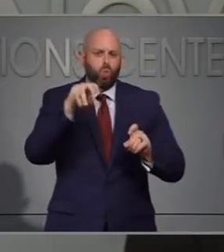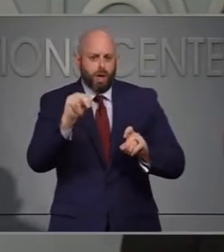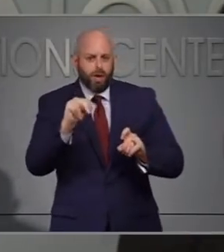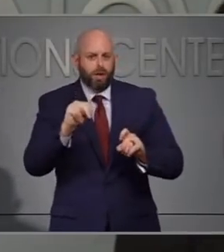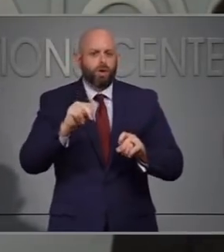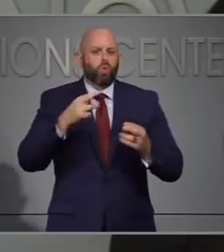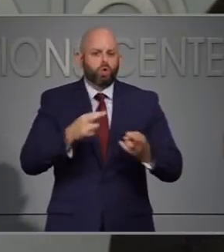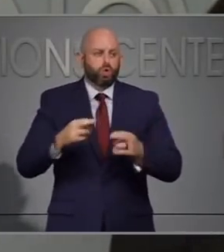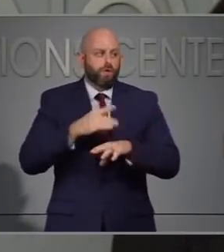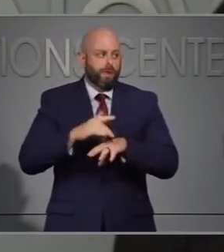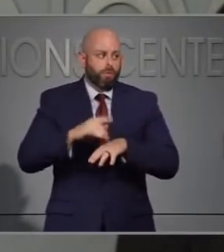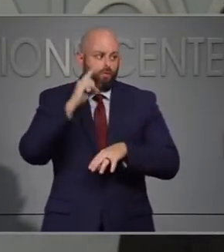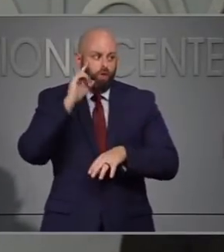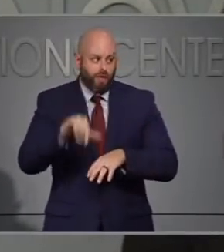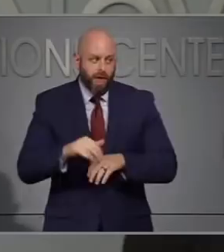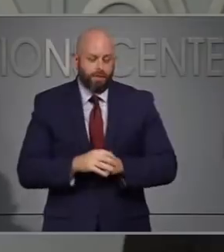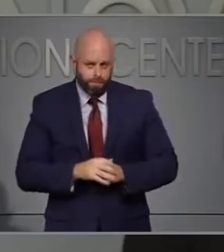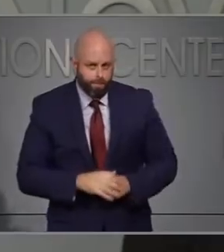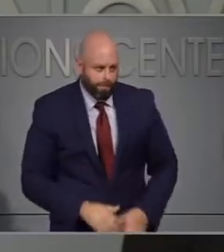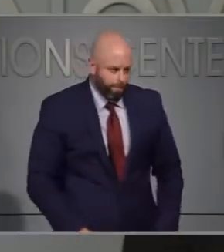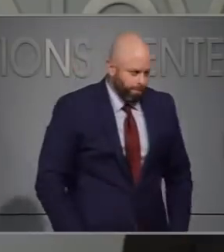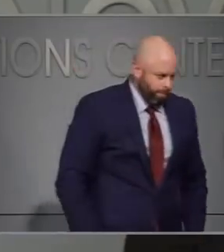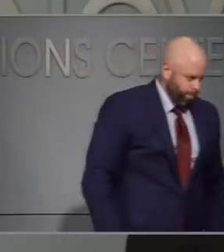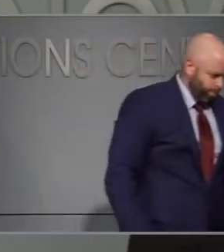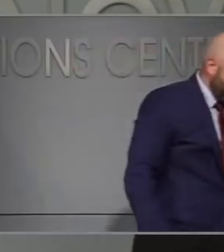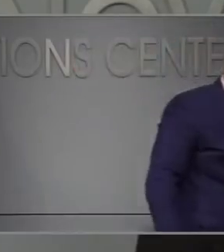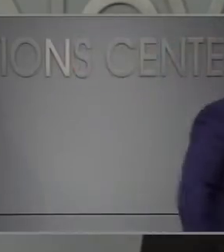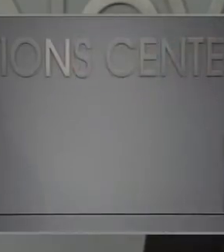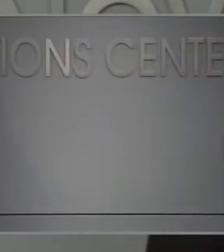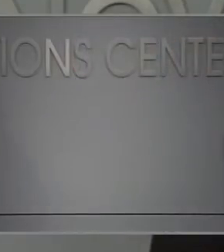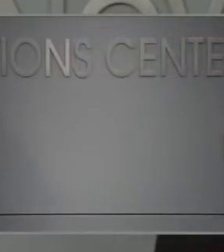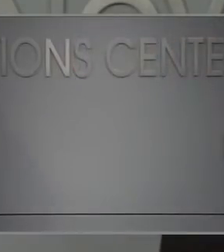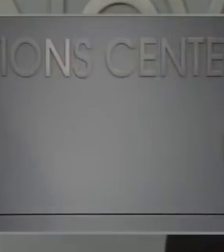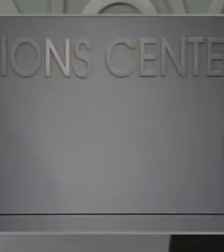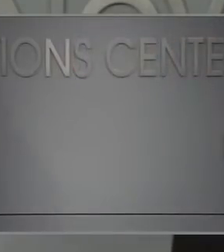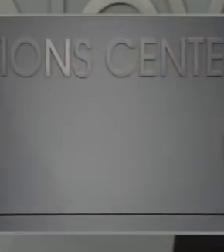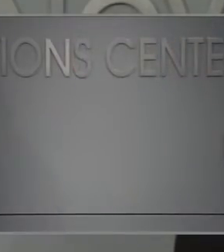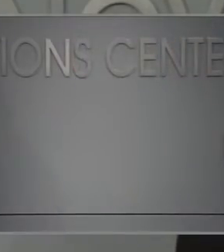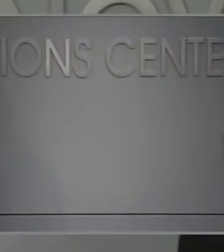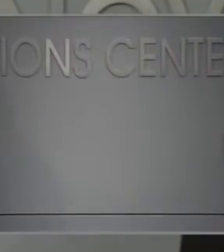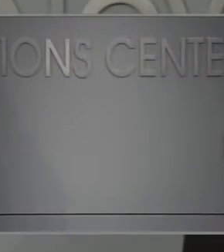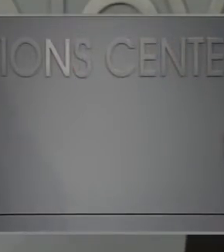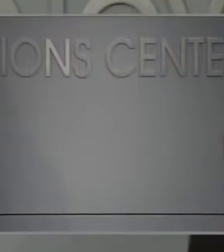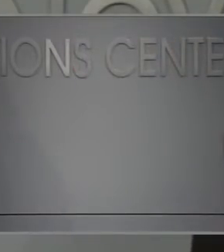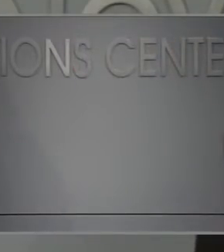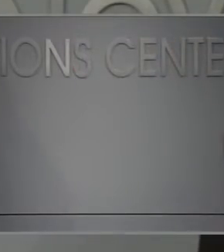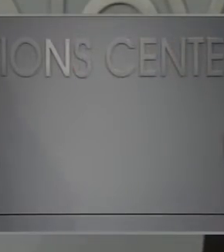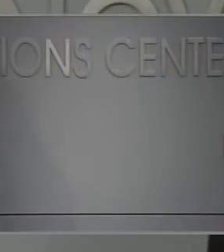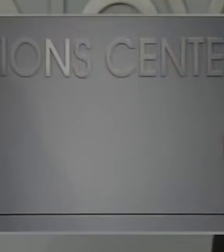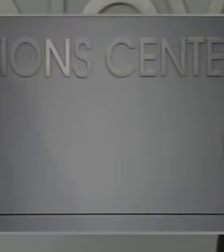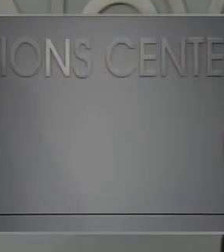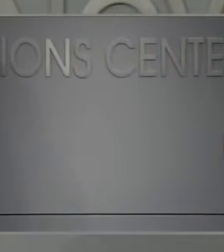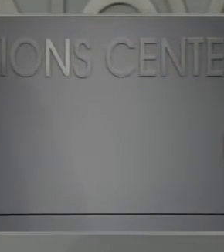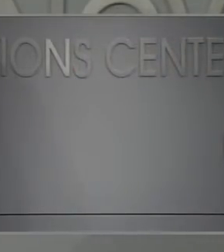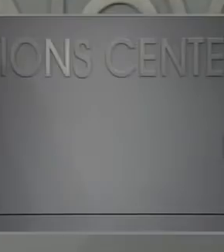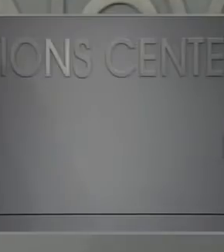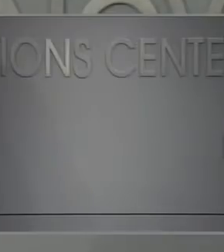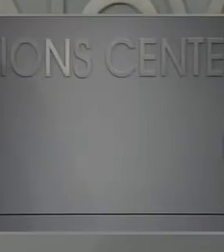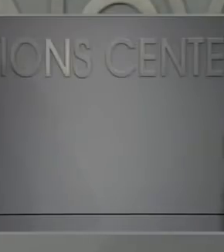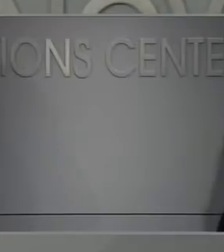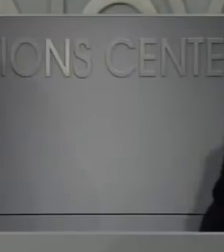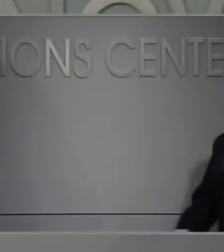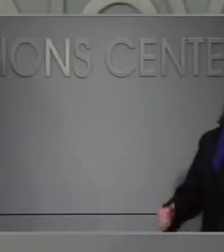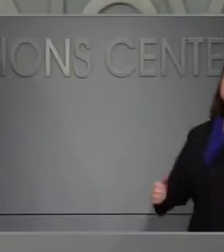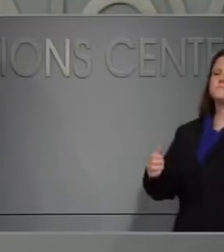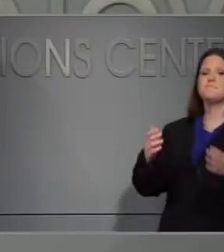available for that? Thanks, Garrett. So first, in terms of what we're seeing related to cases, as I mentioned in my